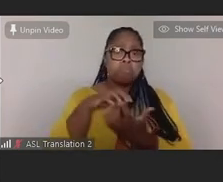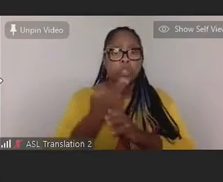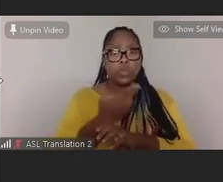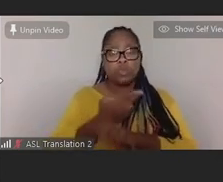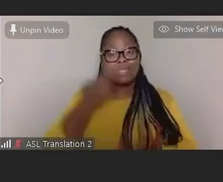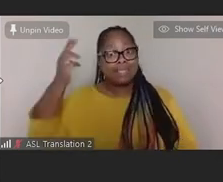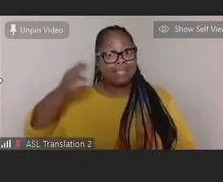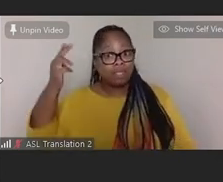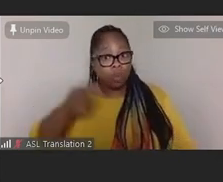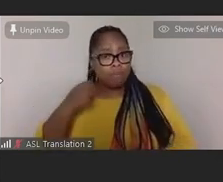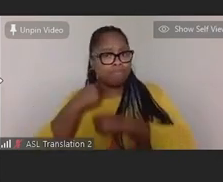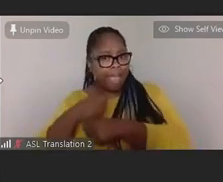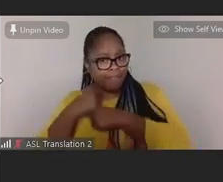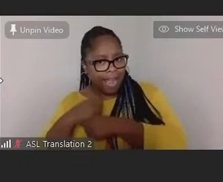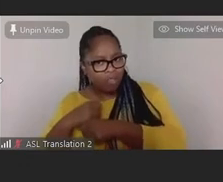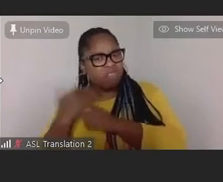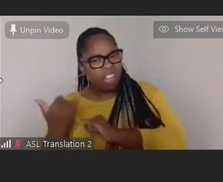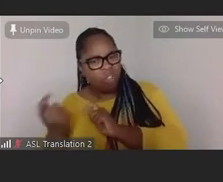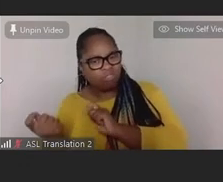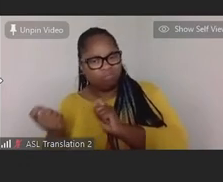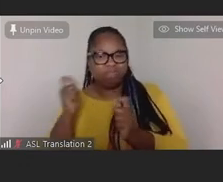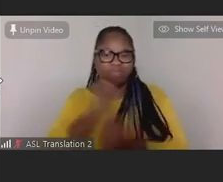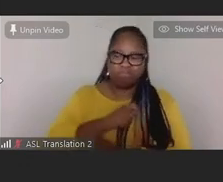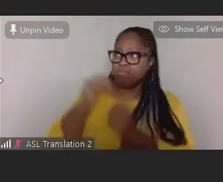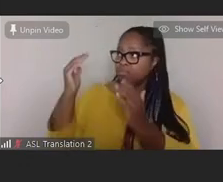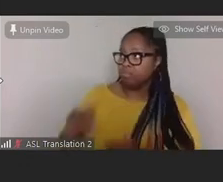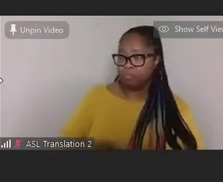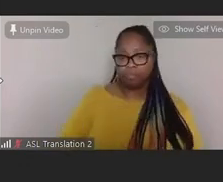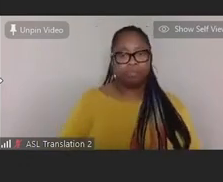historically manufacturing, but changing more and more. Next slide, please.